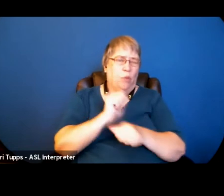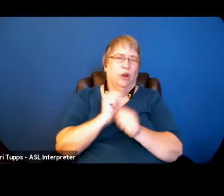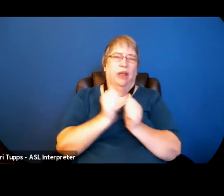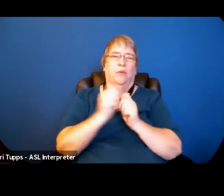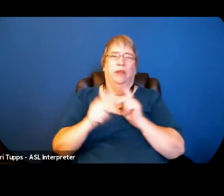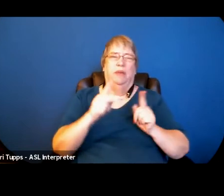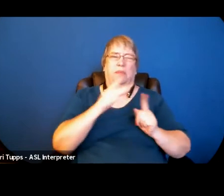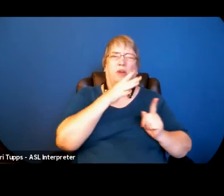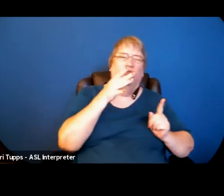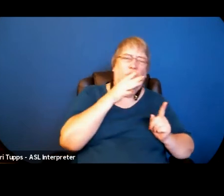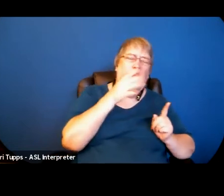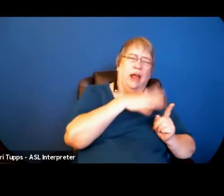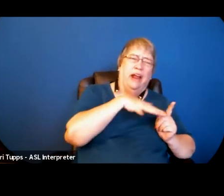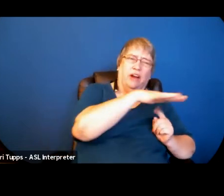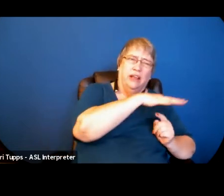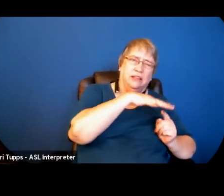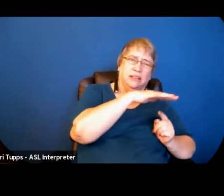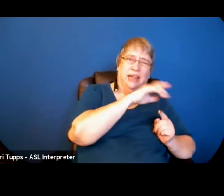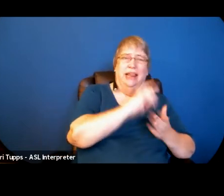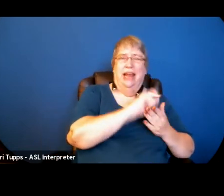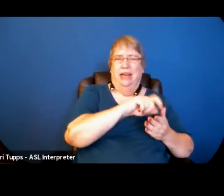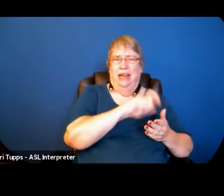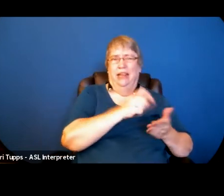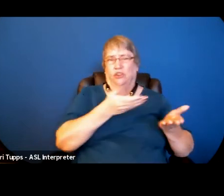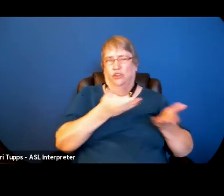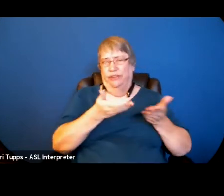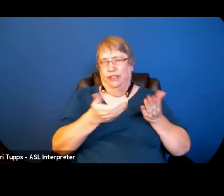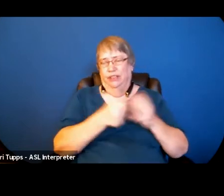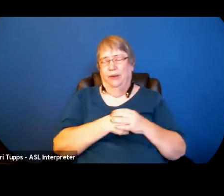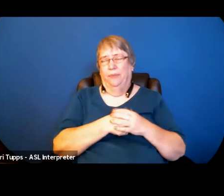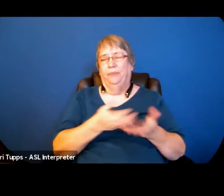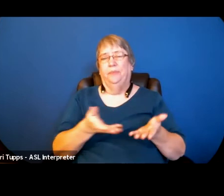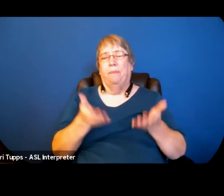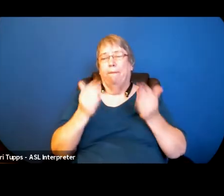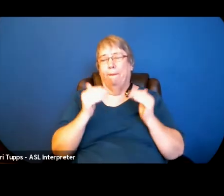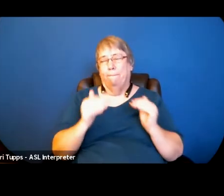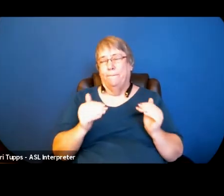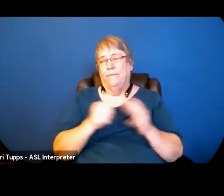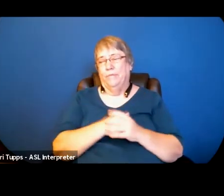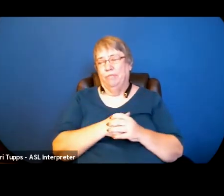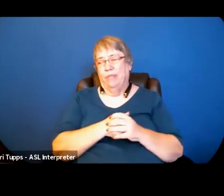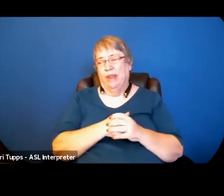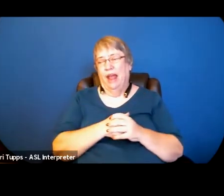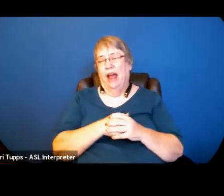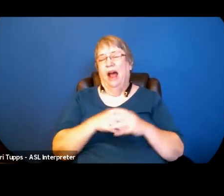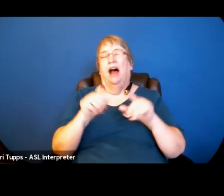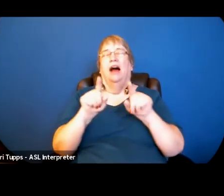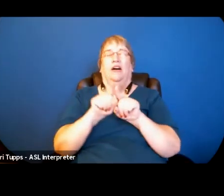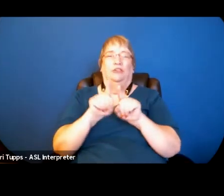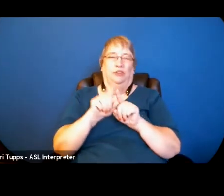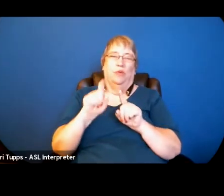or frontier communities. And then additionally, we know there's a lot of work to do